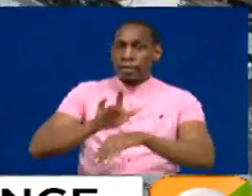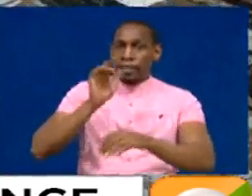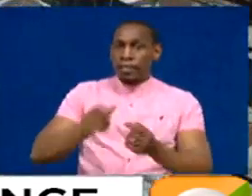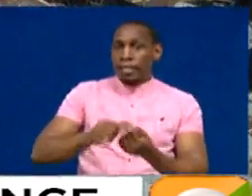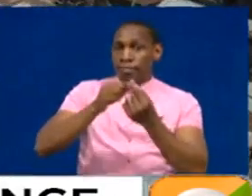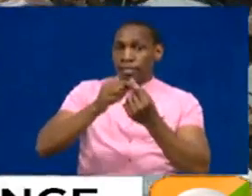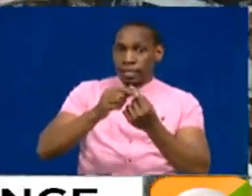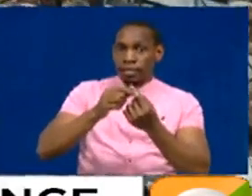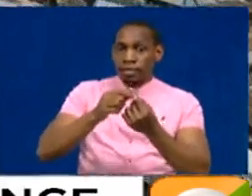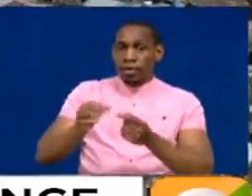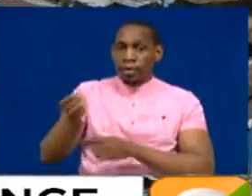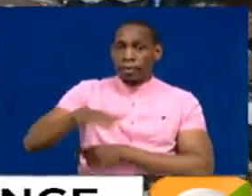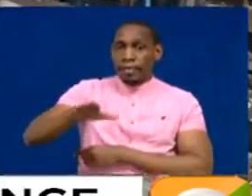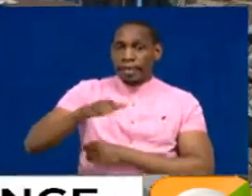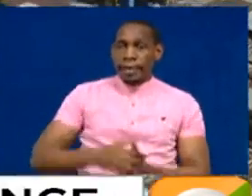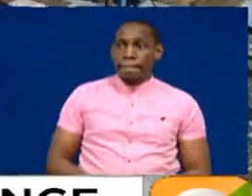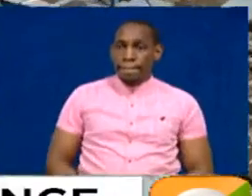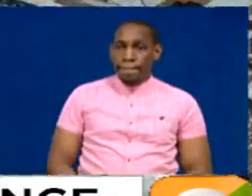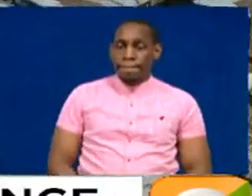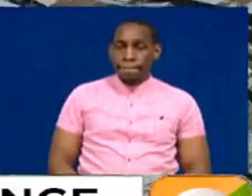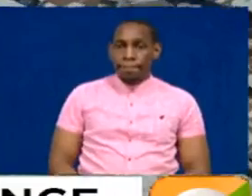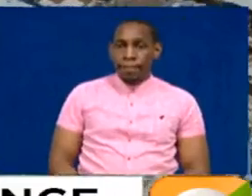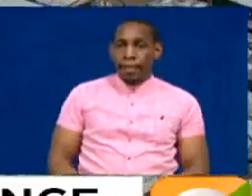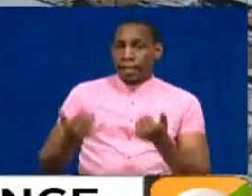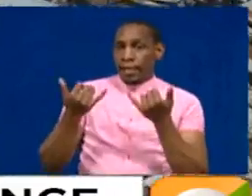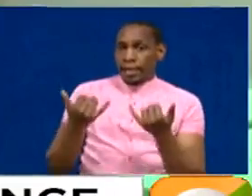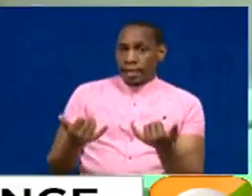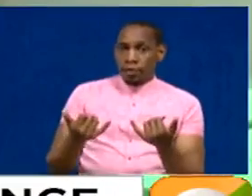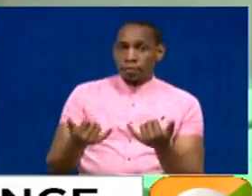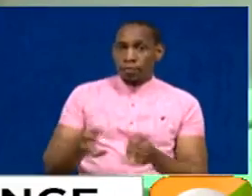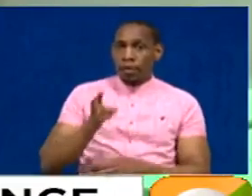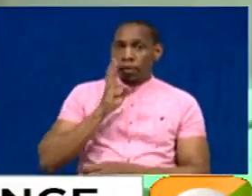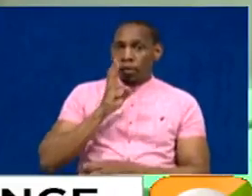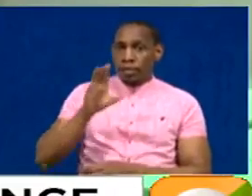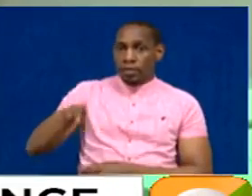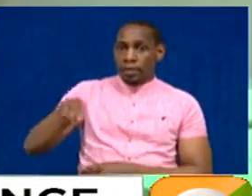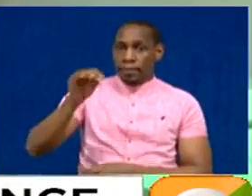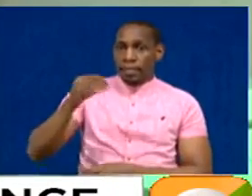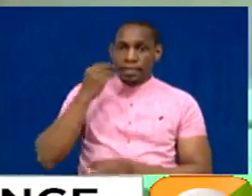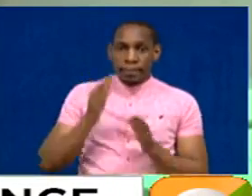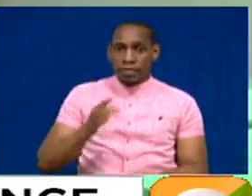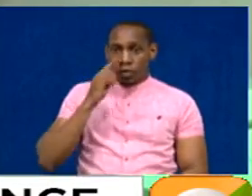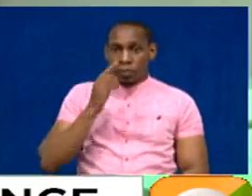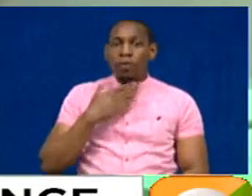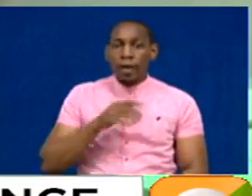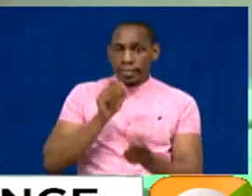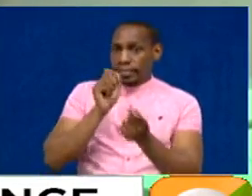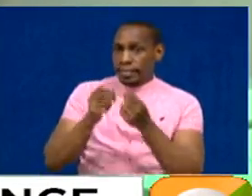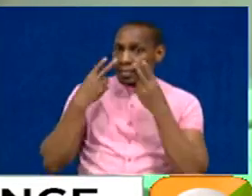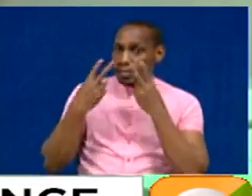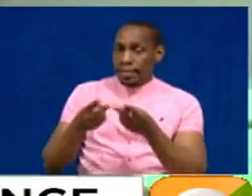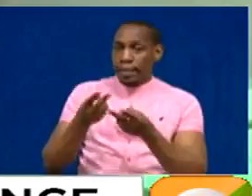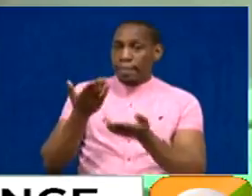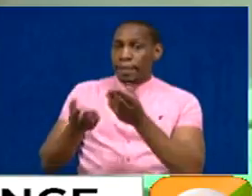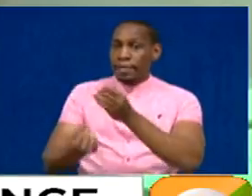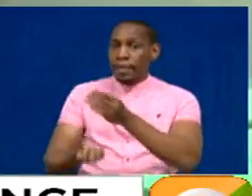infections, especially in informal settlements. What is it? So we are getting also water from these patients' homes and trying to test it and see, could